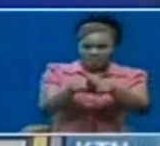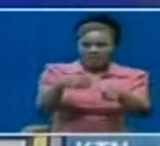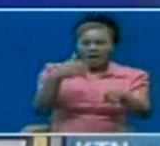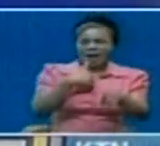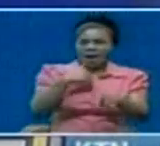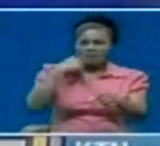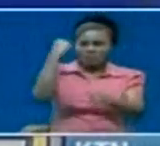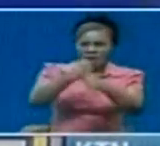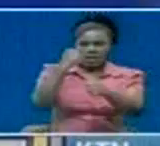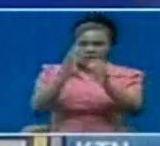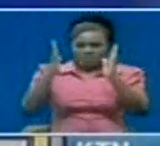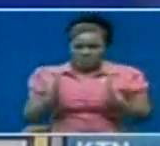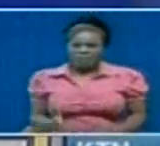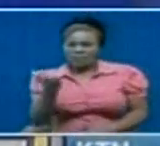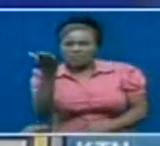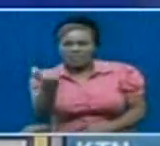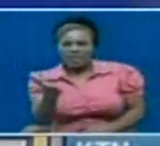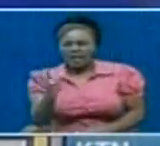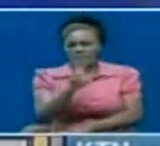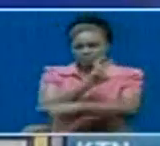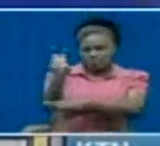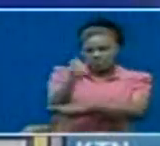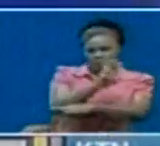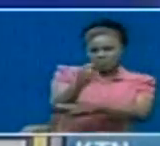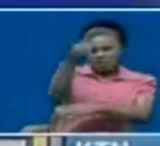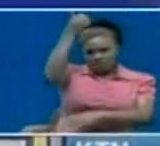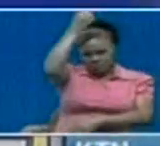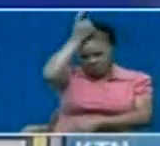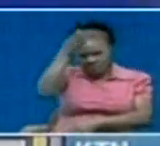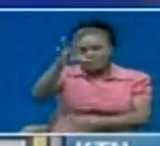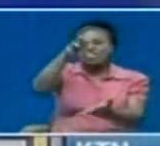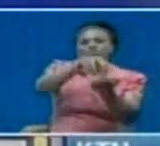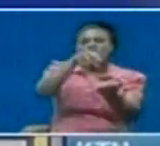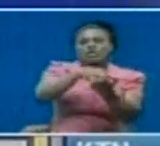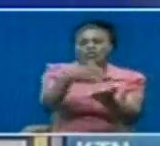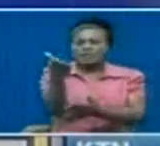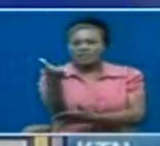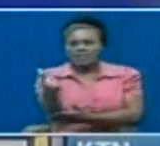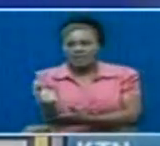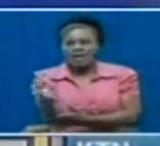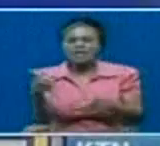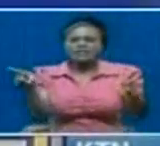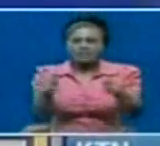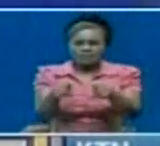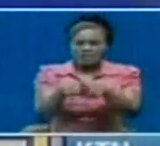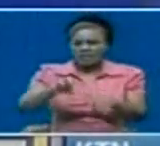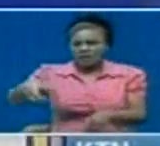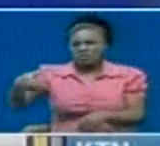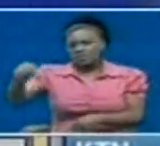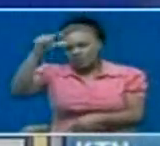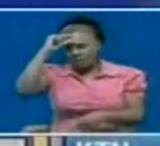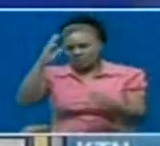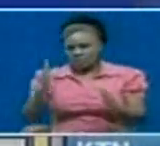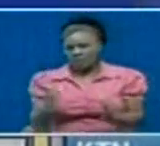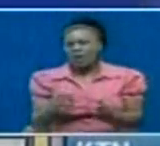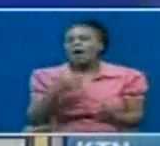staff who are carrying out the necessary assessments on the ground on the situation of need, in liaison, of course, with the county government. And